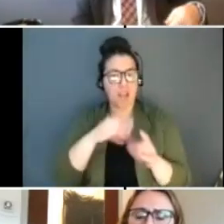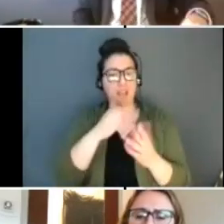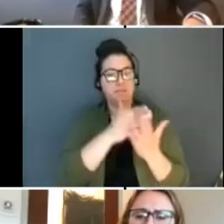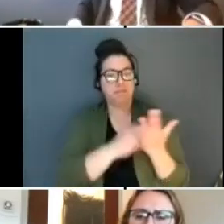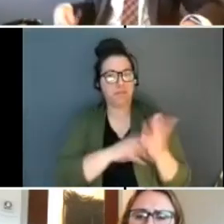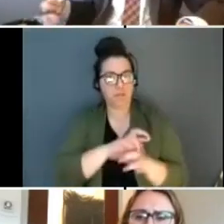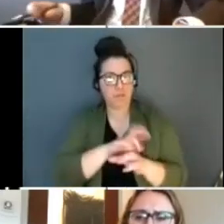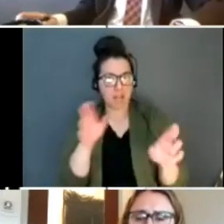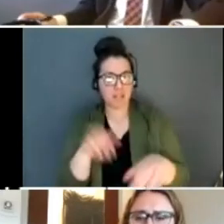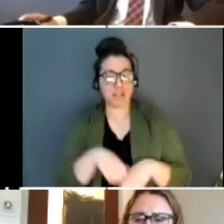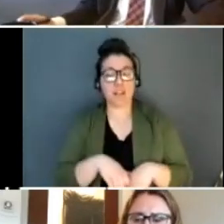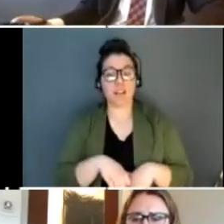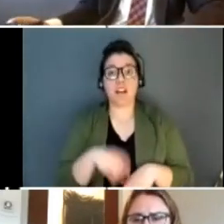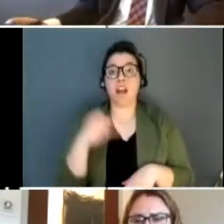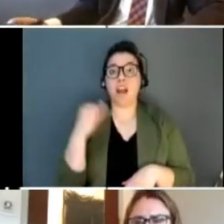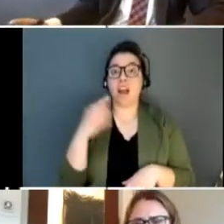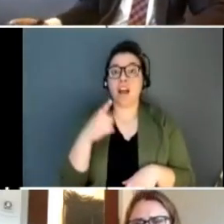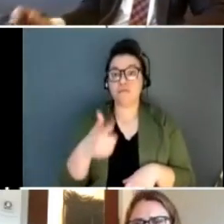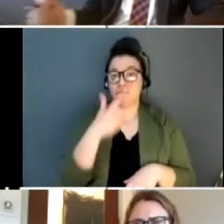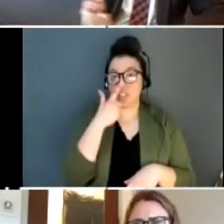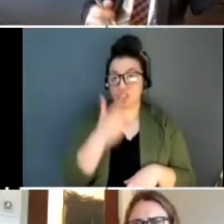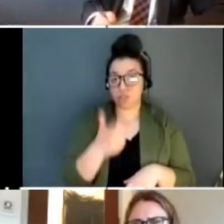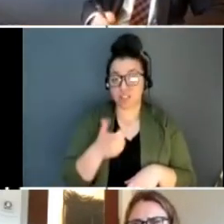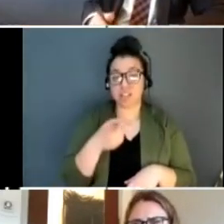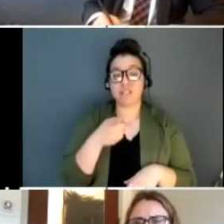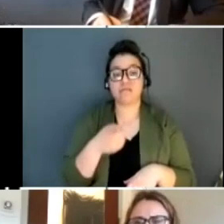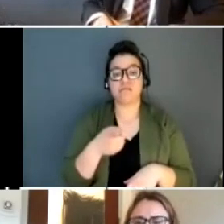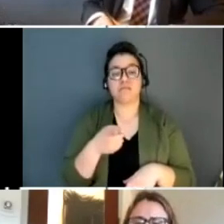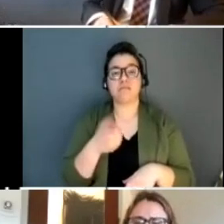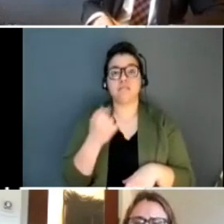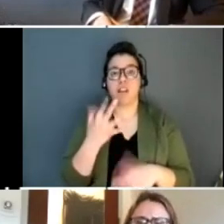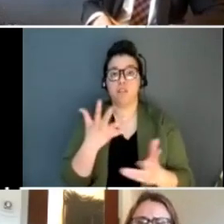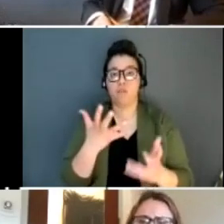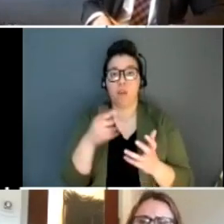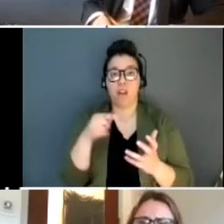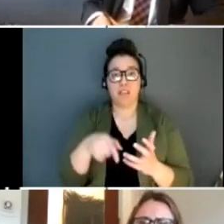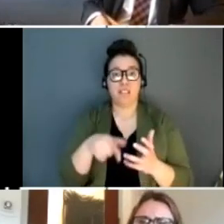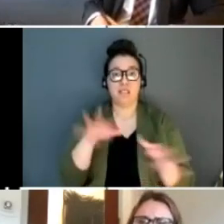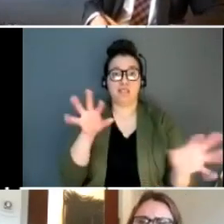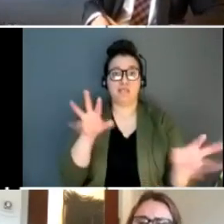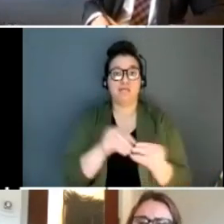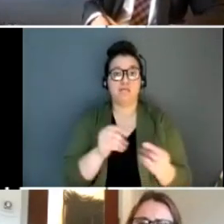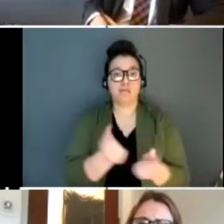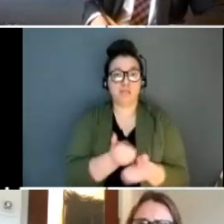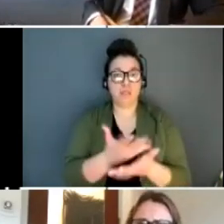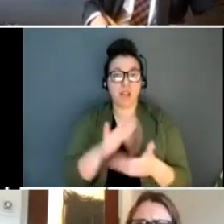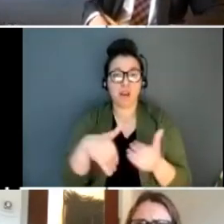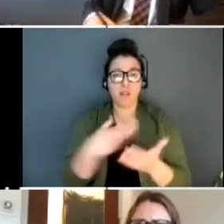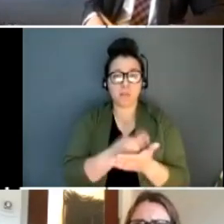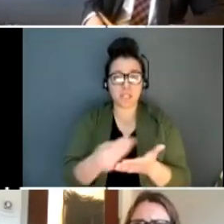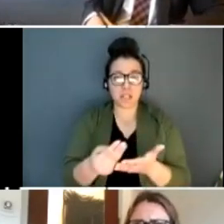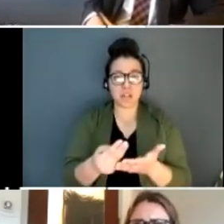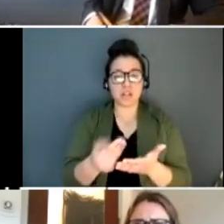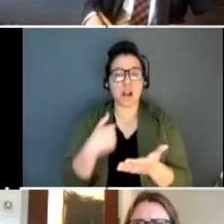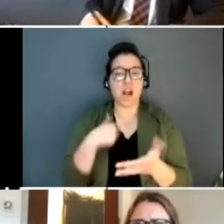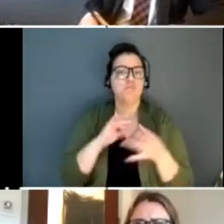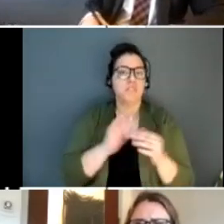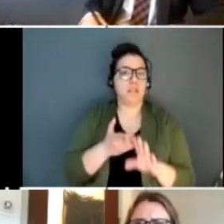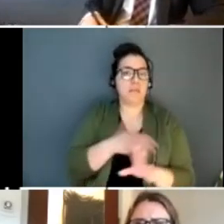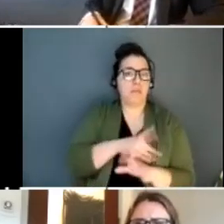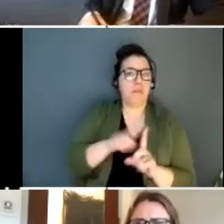if you're interested in this collection of materials, I mentioned it at the beginning, I'll say it one more time. Please